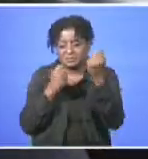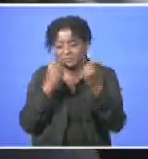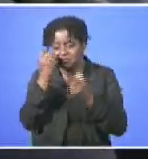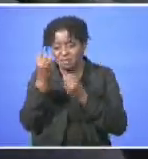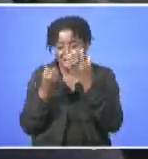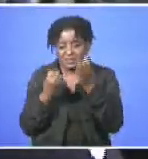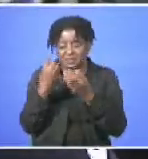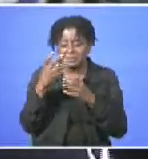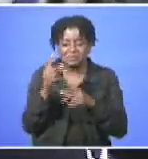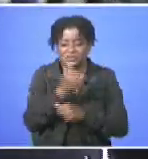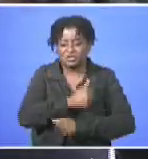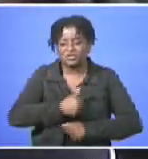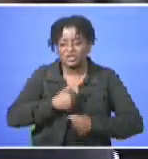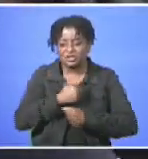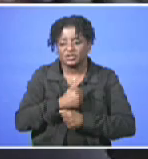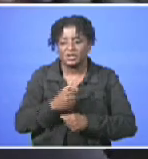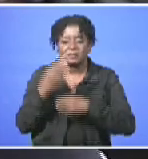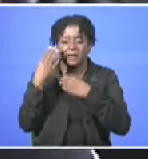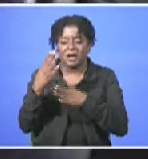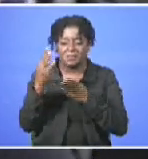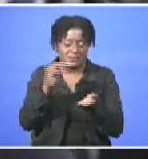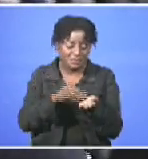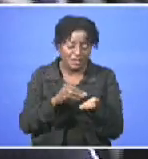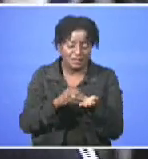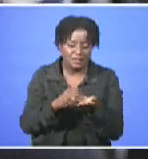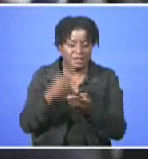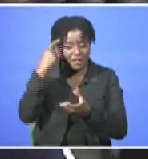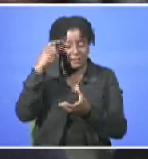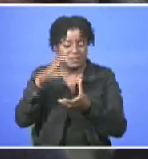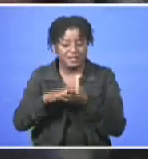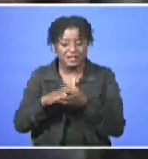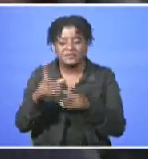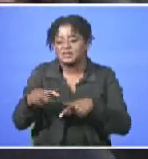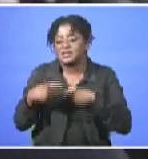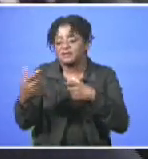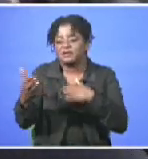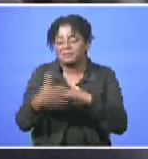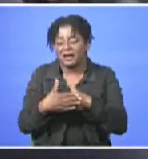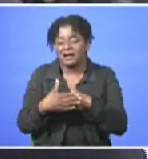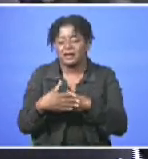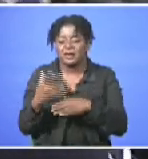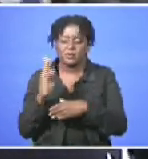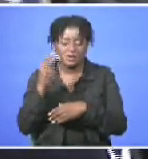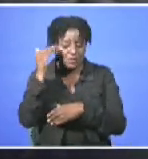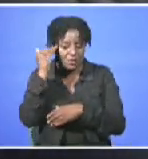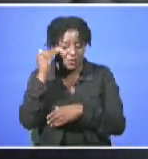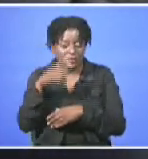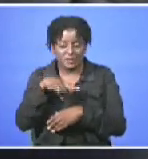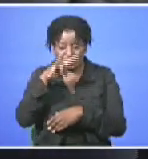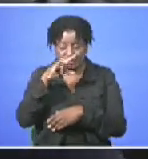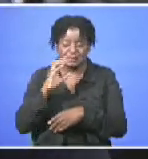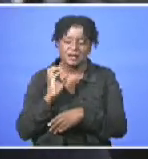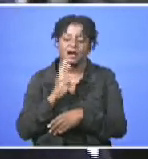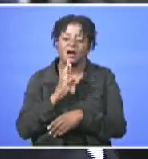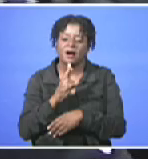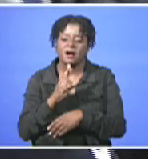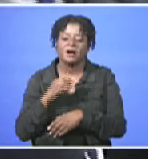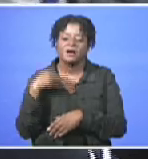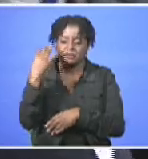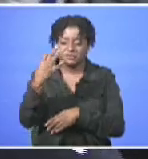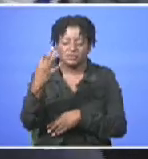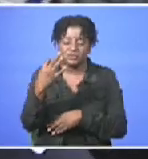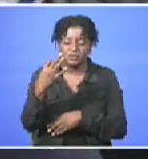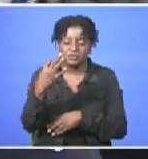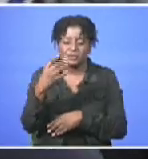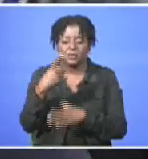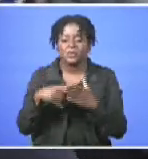today. Bahamas Medical believes in giving back because we know that, you know, the kids, for one, is our future. And, you know, what is the world without trying to